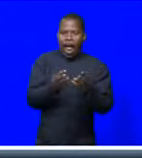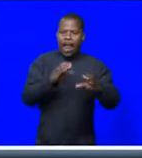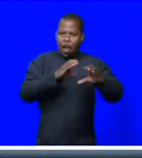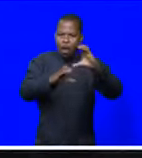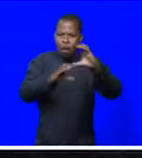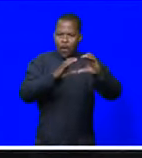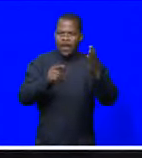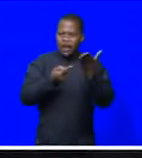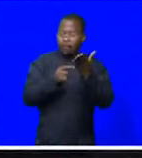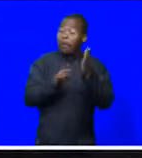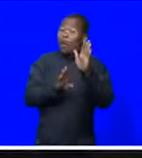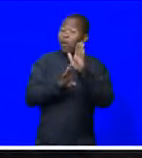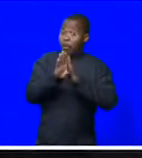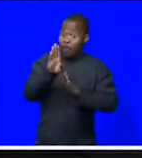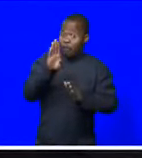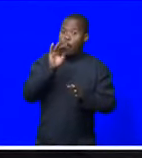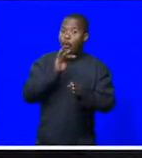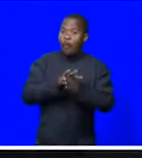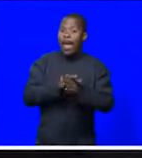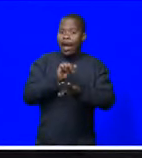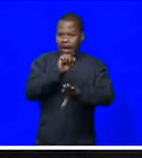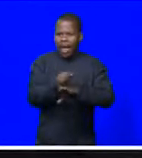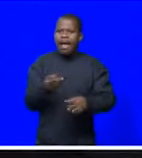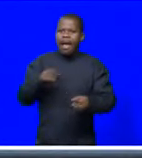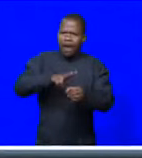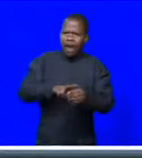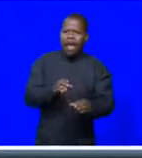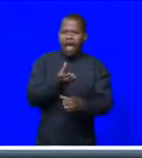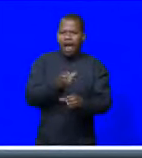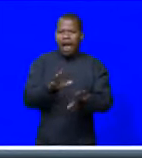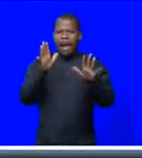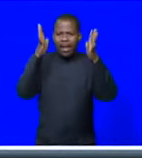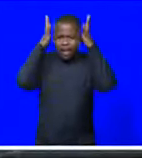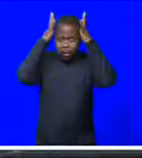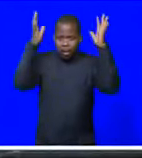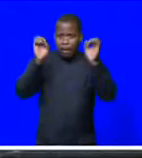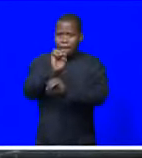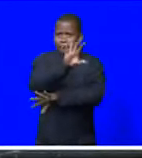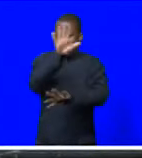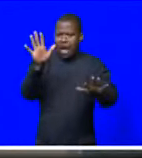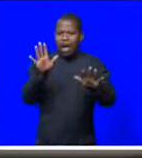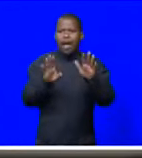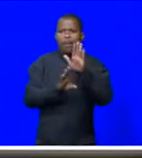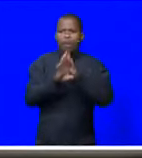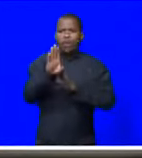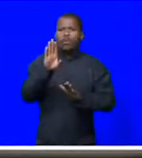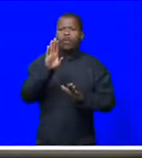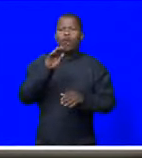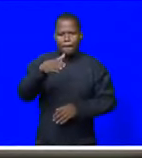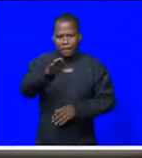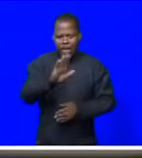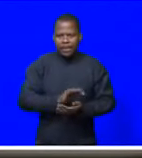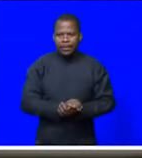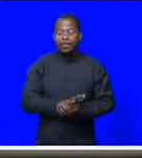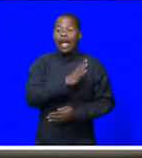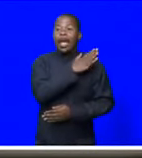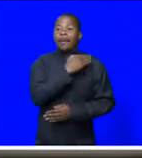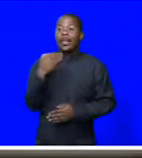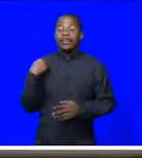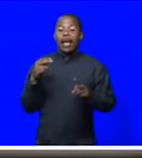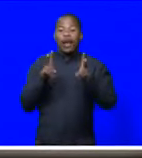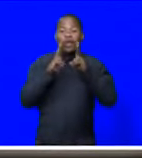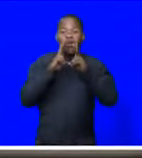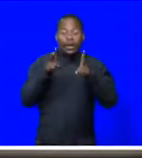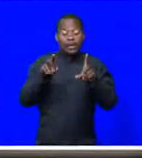communication technologies has necessitated that Eswatini reviews its broadcasting bill. The Minister of Tourism and Environmental